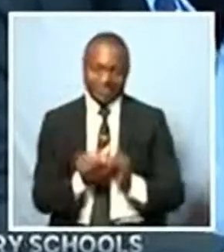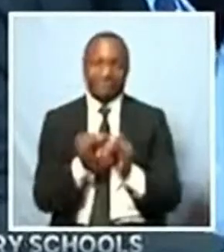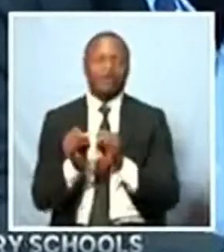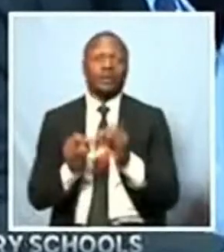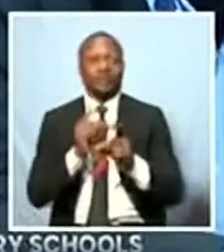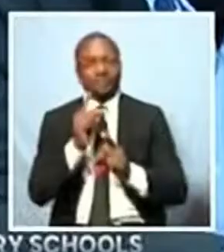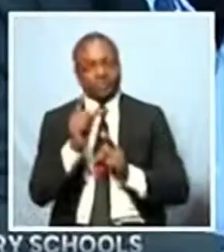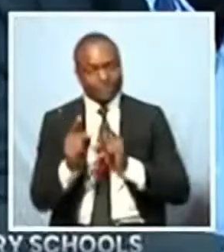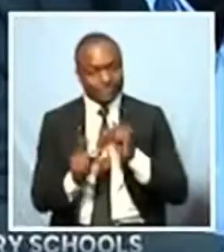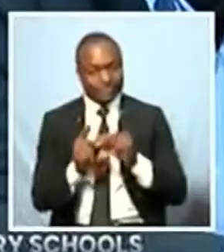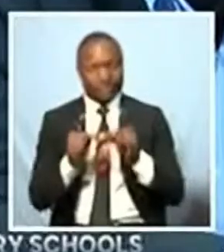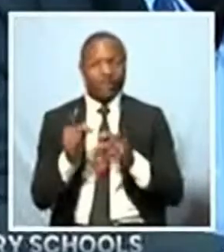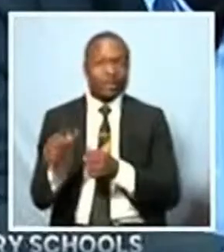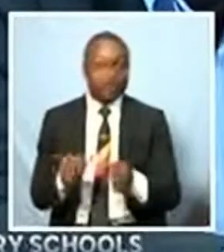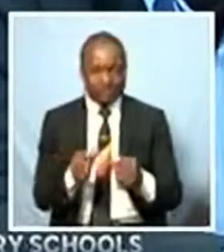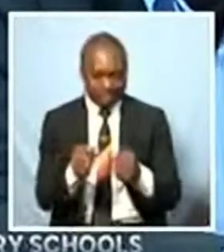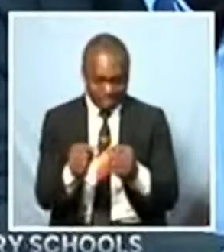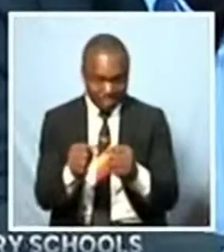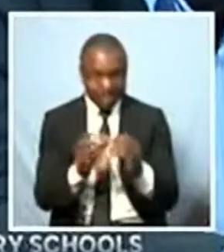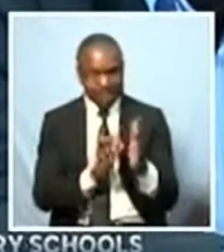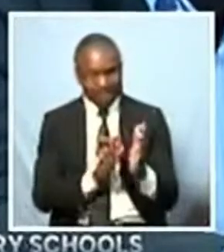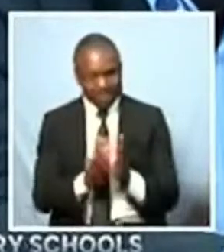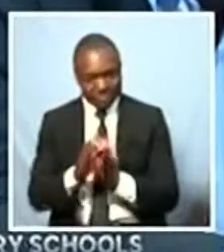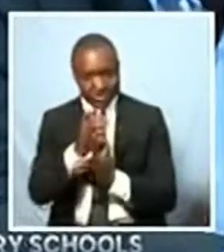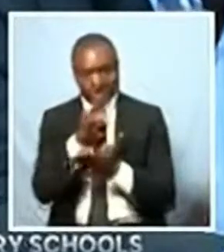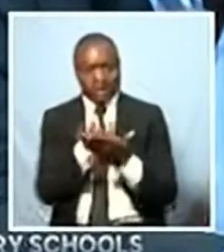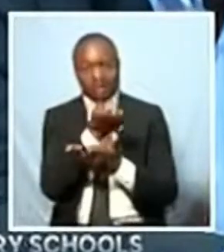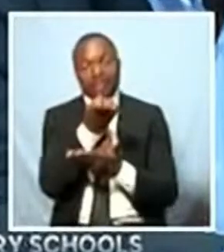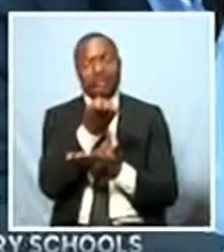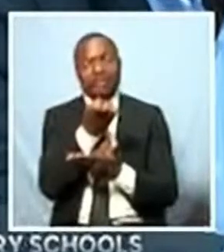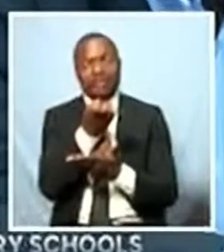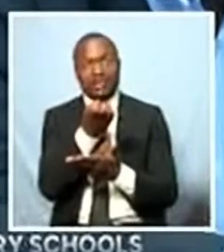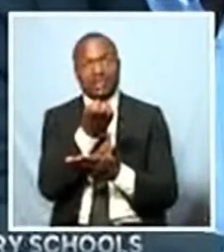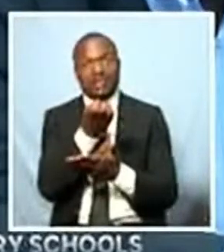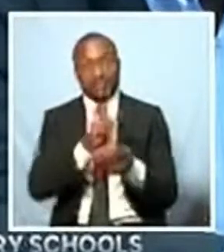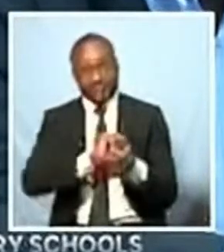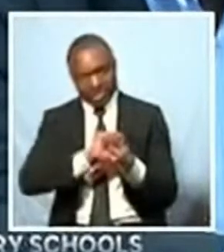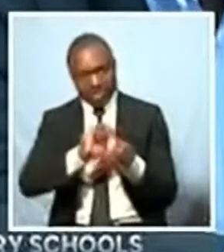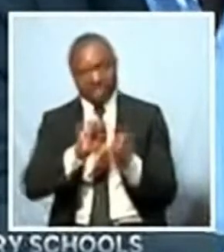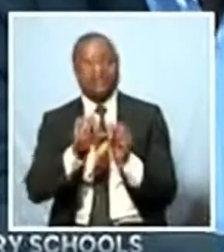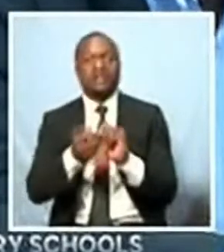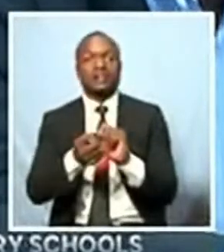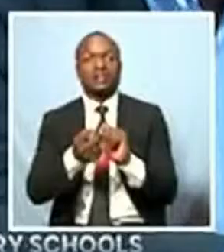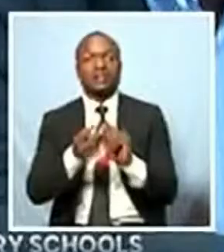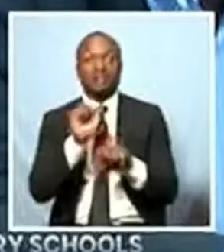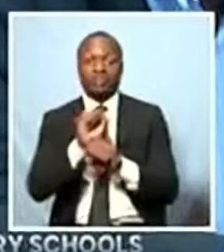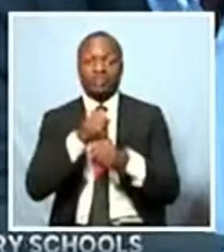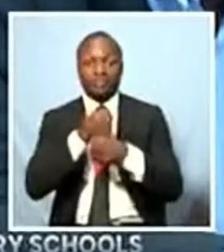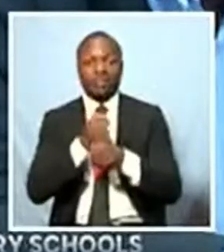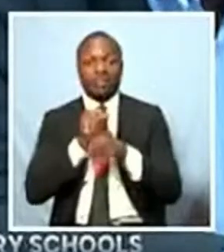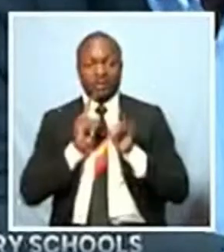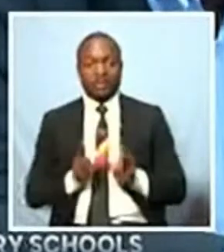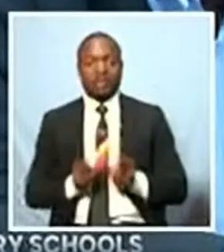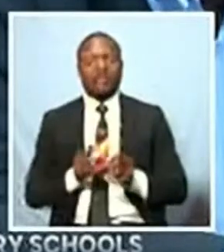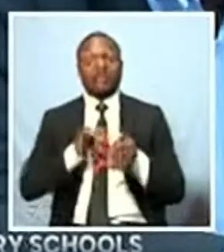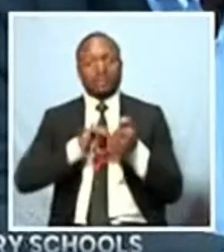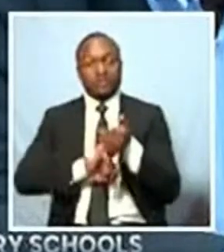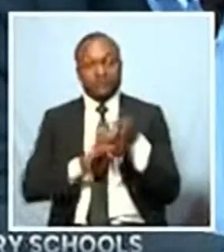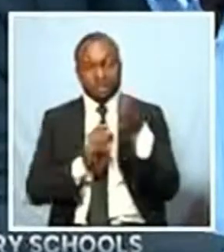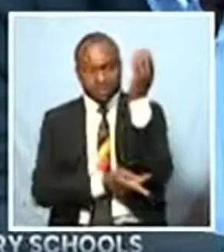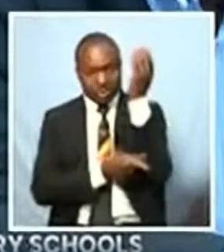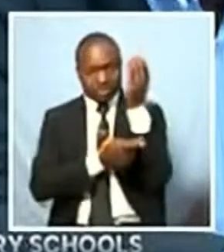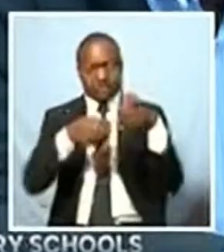we are saying the strategic intervention is economic transformation and job creation, human and social development, environmental